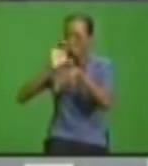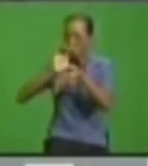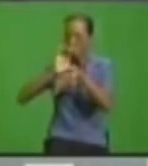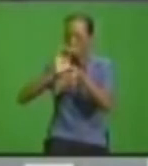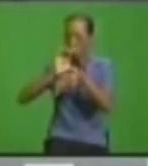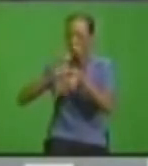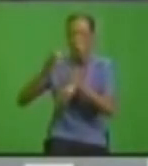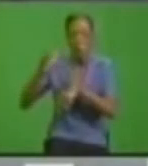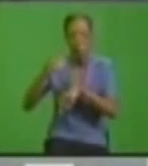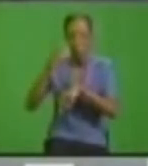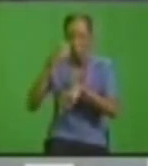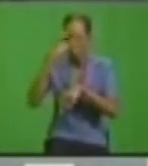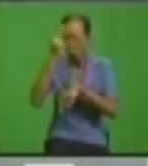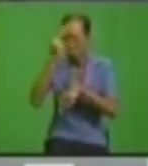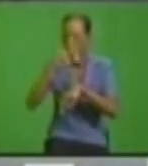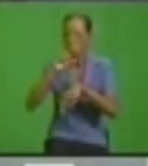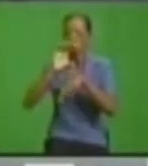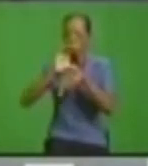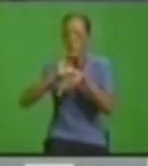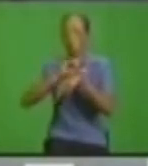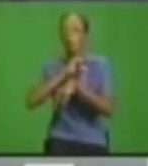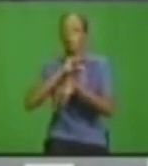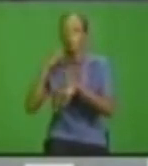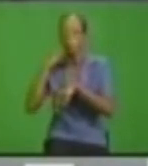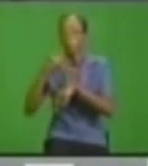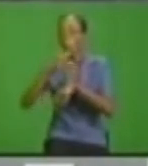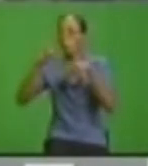hosted by Presentation College San Fernando last Tuesday,